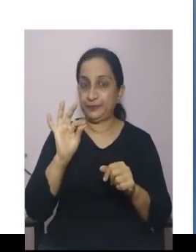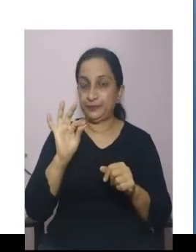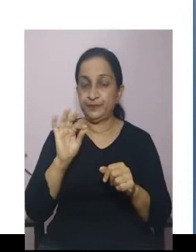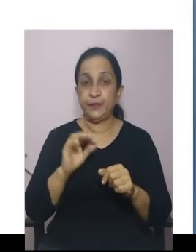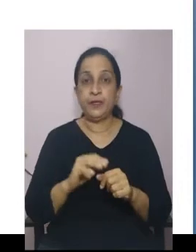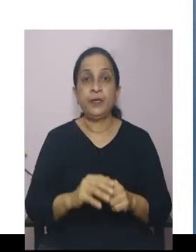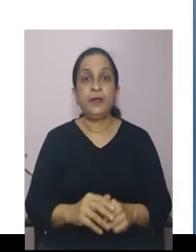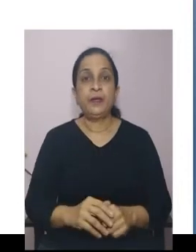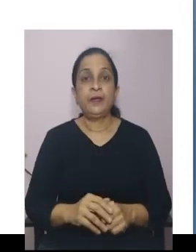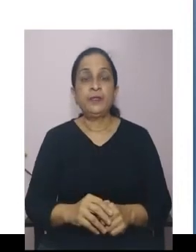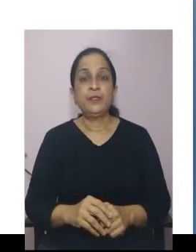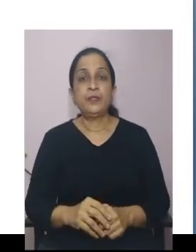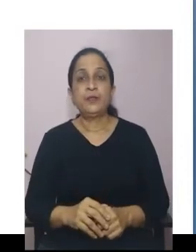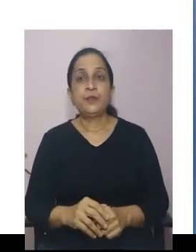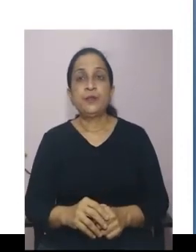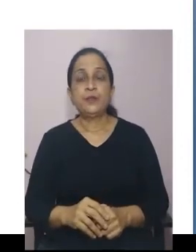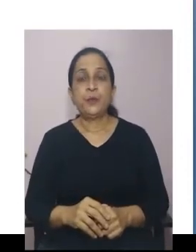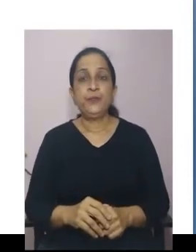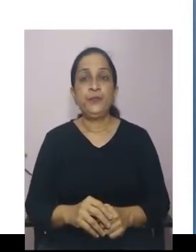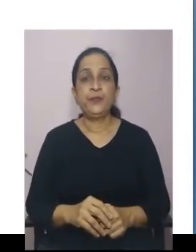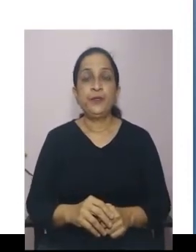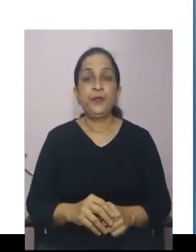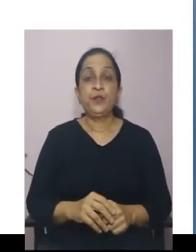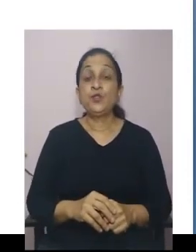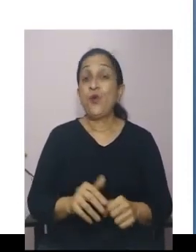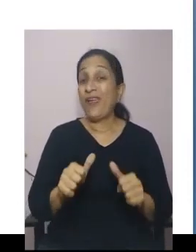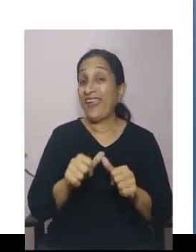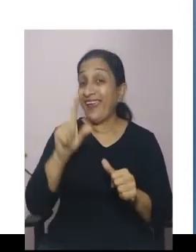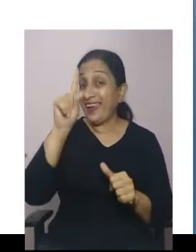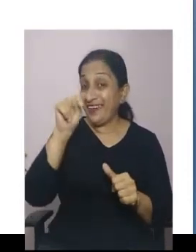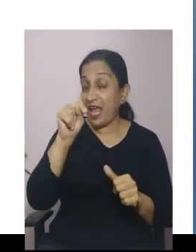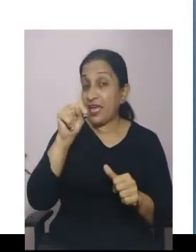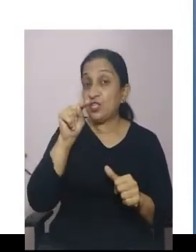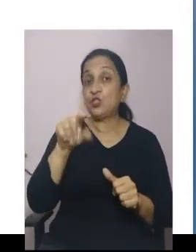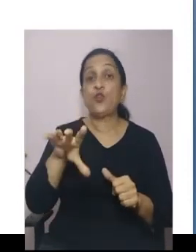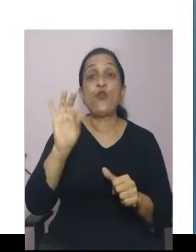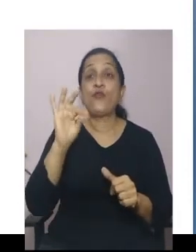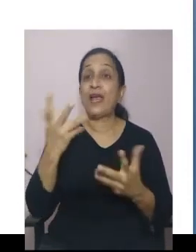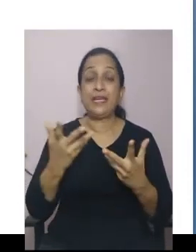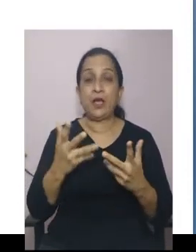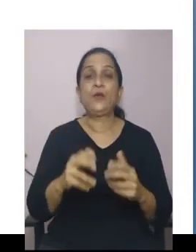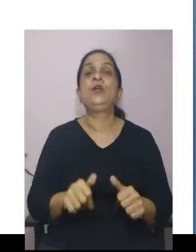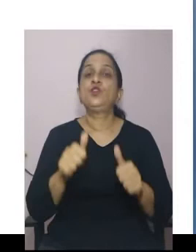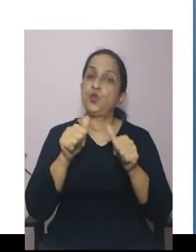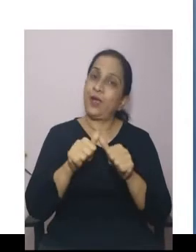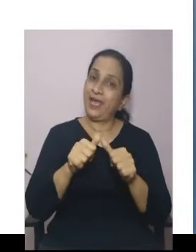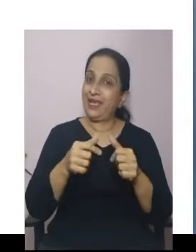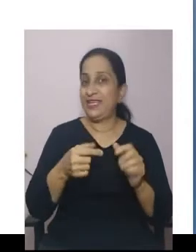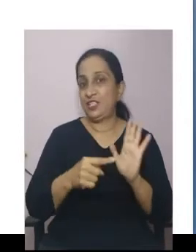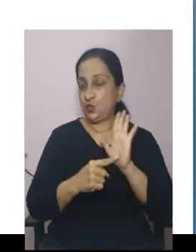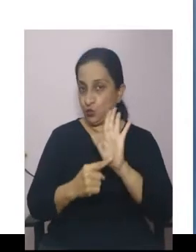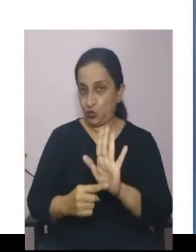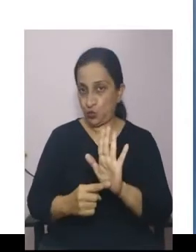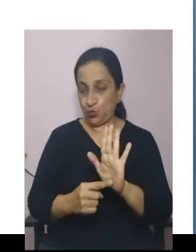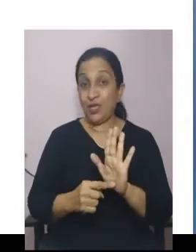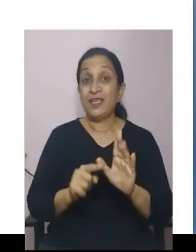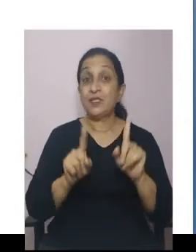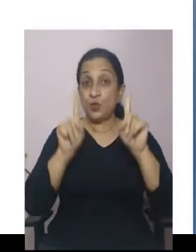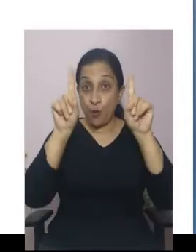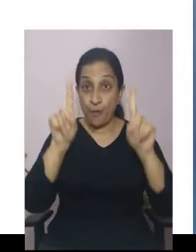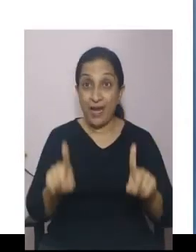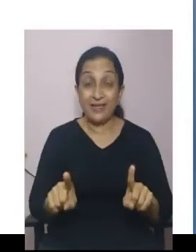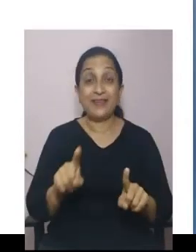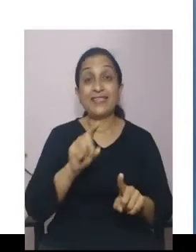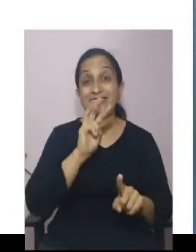plus a dash. Okay, so a dash, how do you find? A is already there given here,